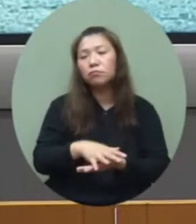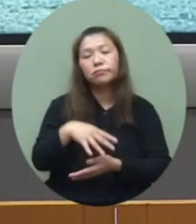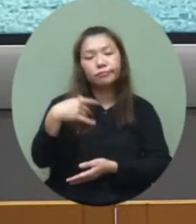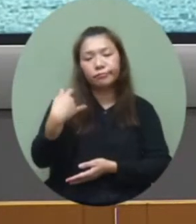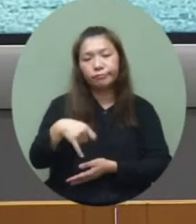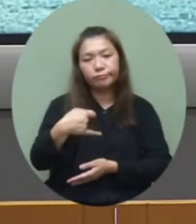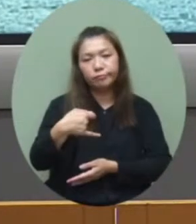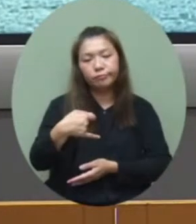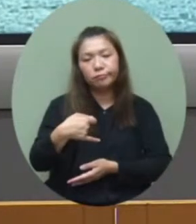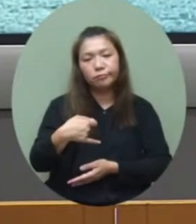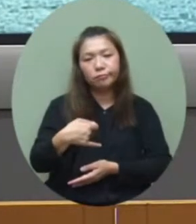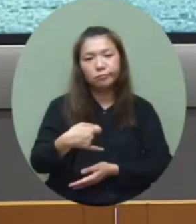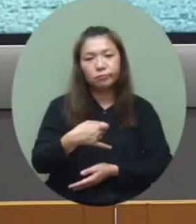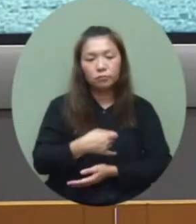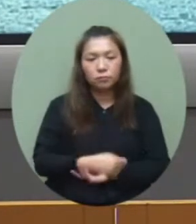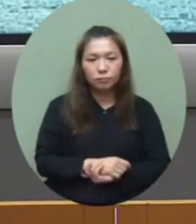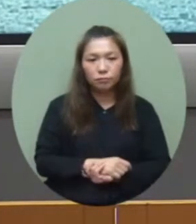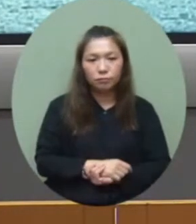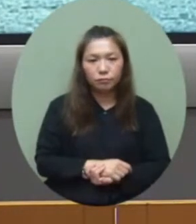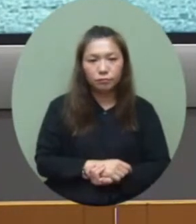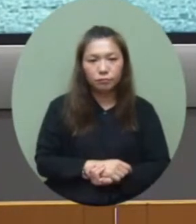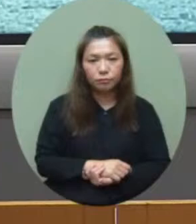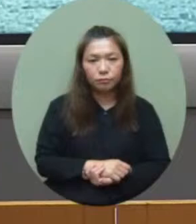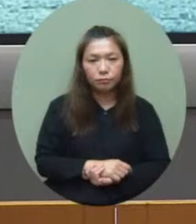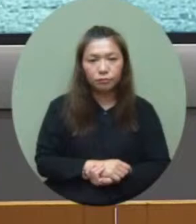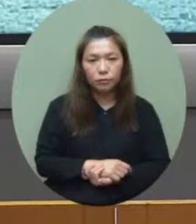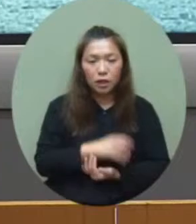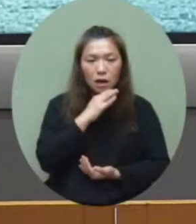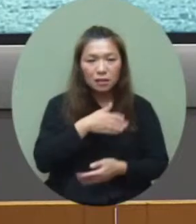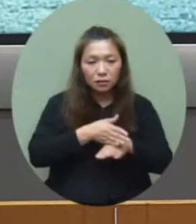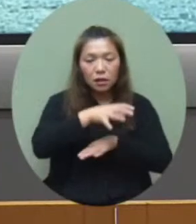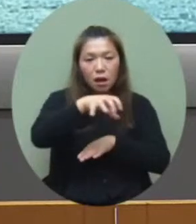serious cases or death. It doesn't really prevent